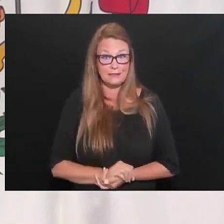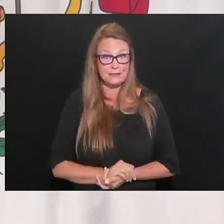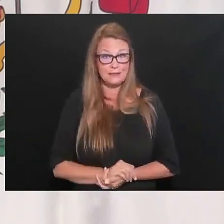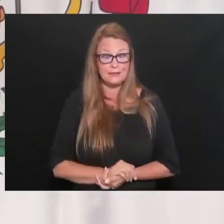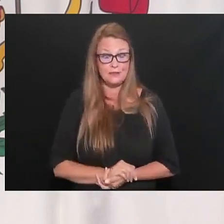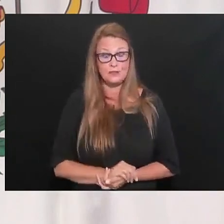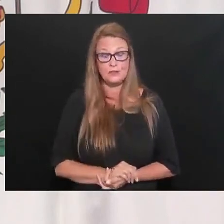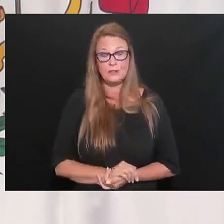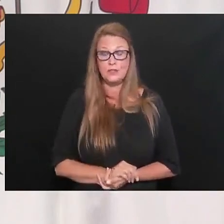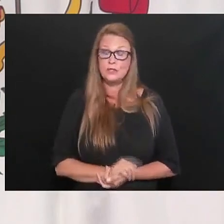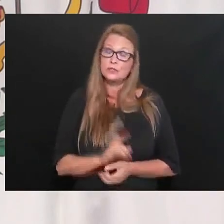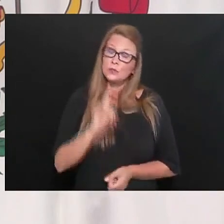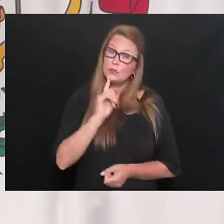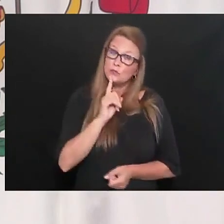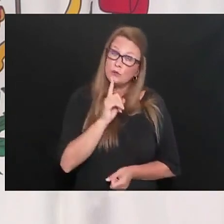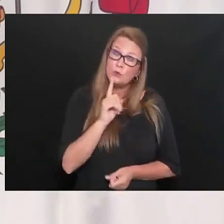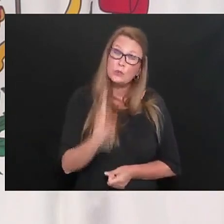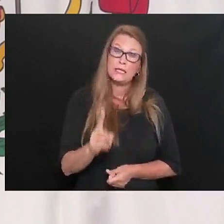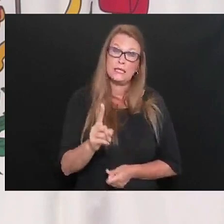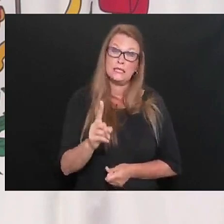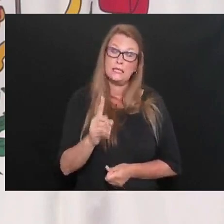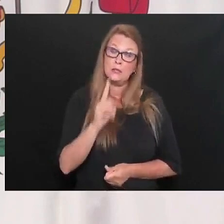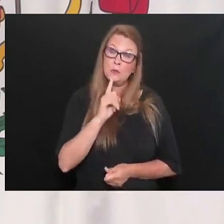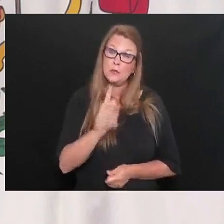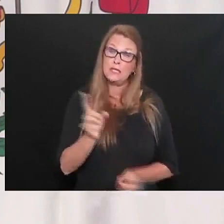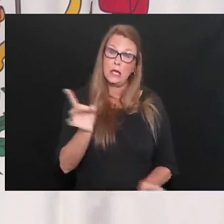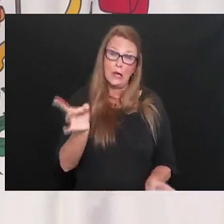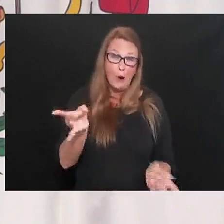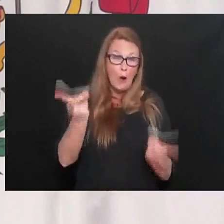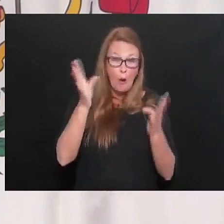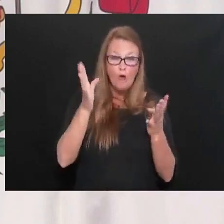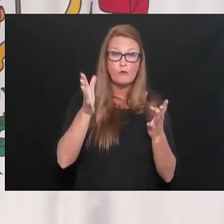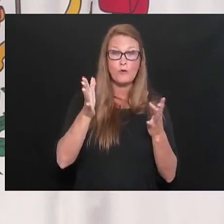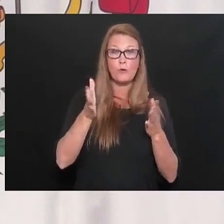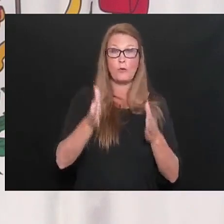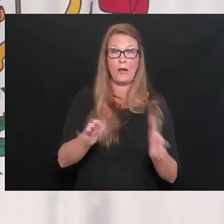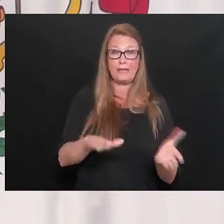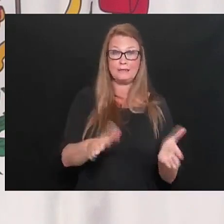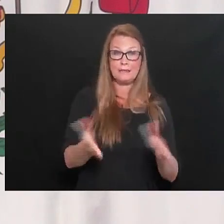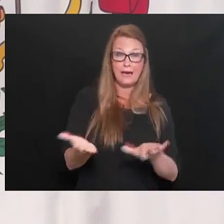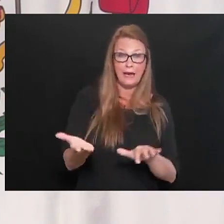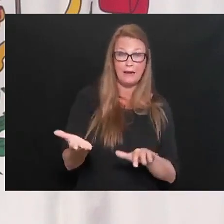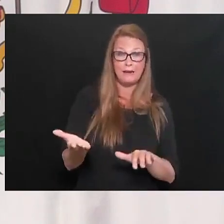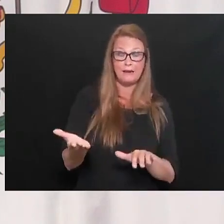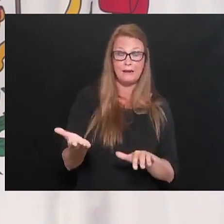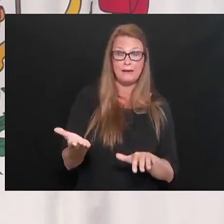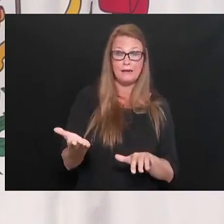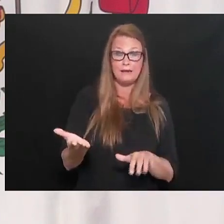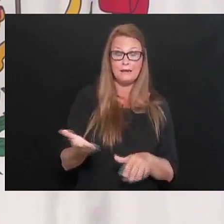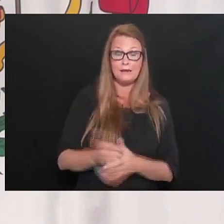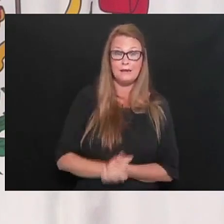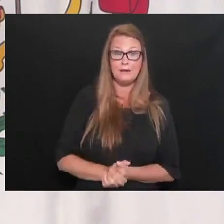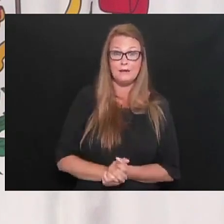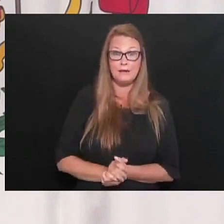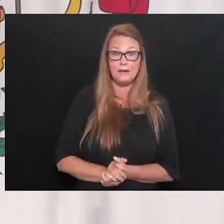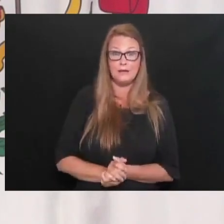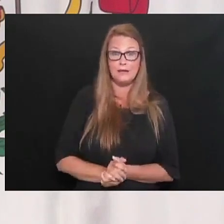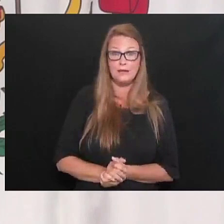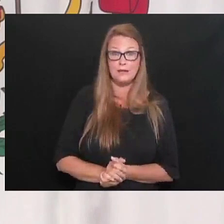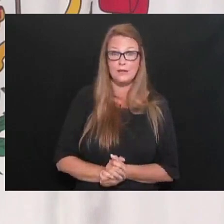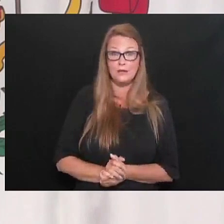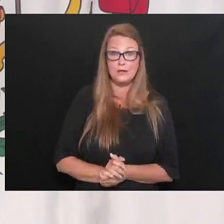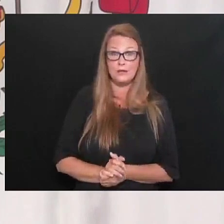that, it is a terrible death. A terrible death. And absolutely, and God